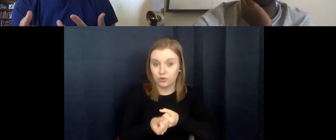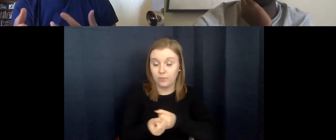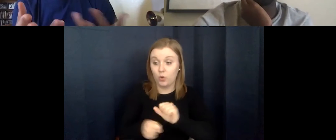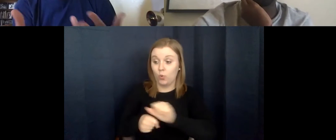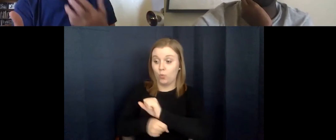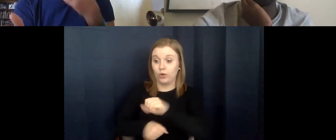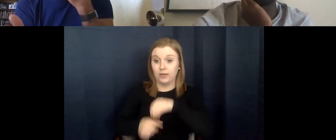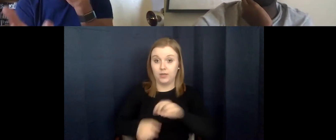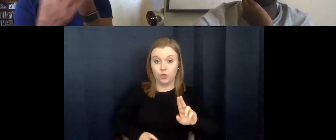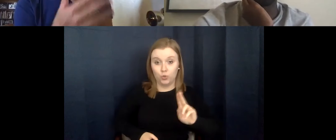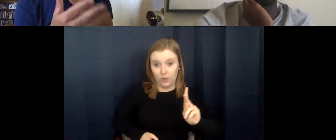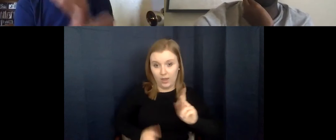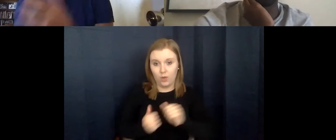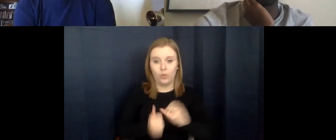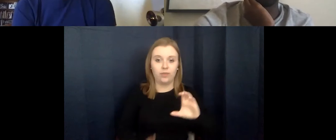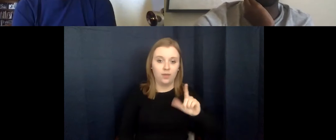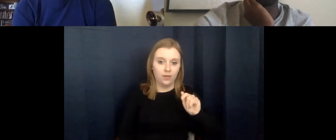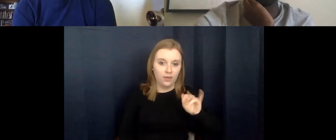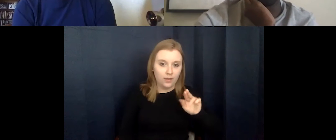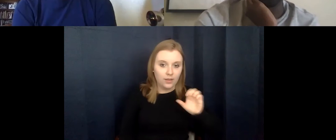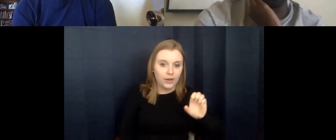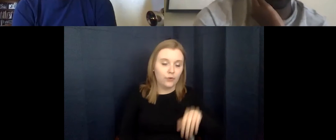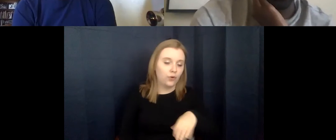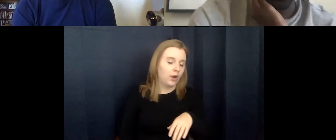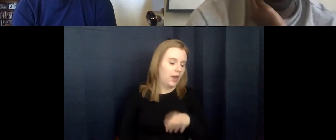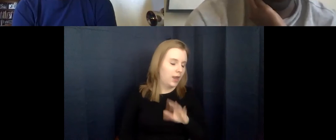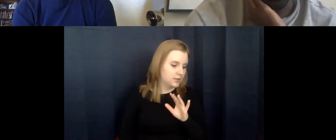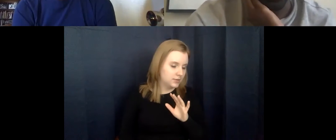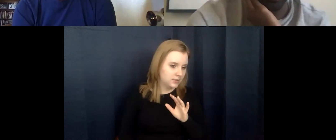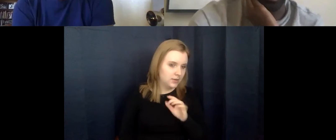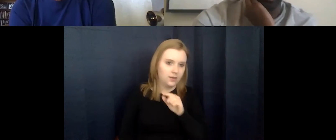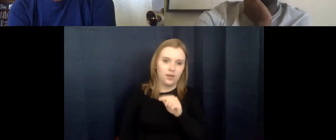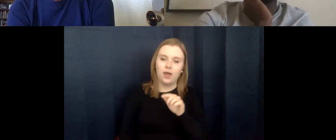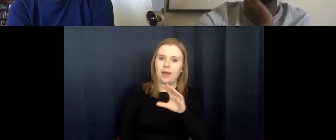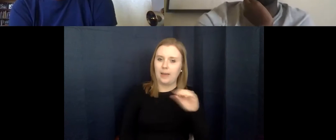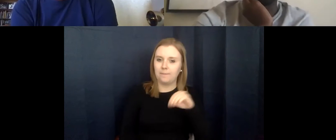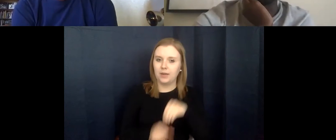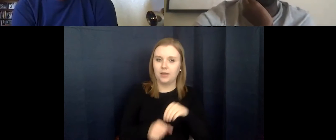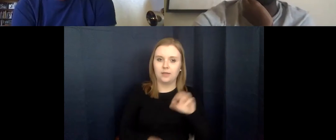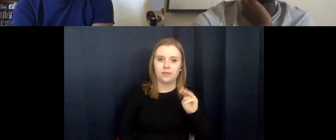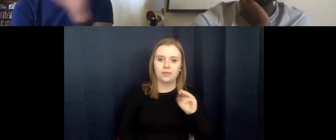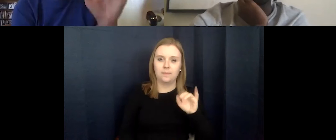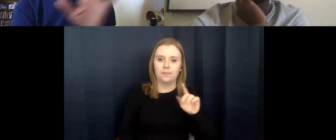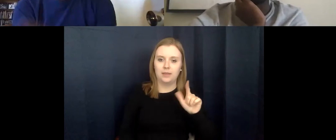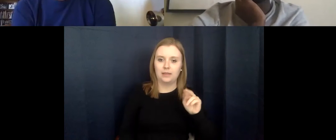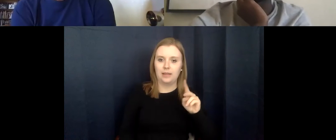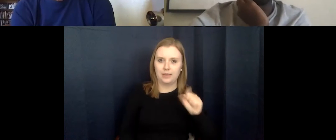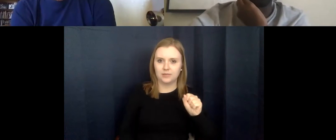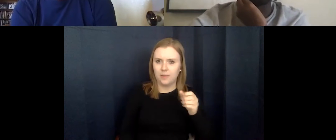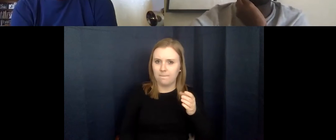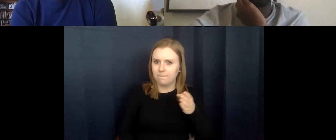UK with Claire and with there's a company in the Midlands, Blue Eyed Soul, that used to be there,